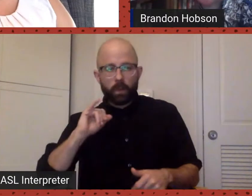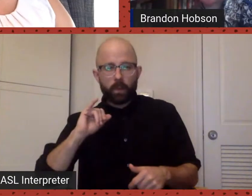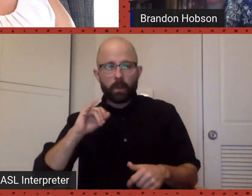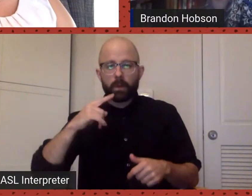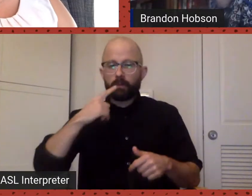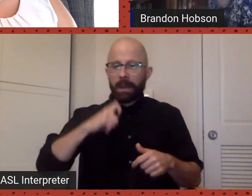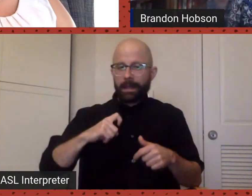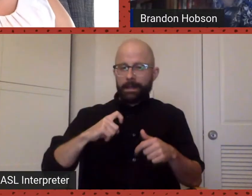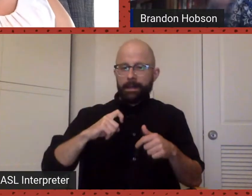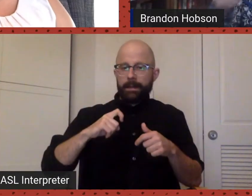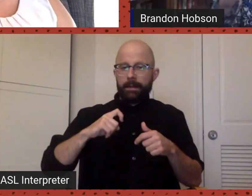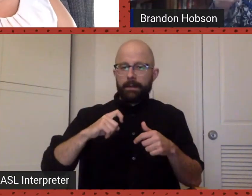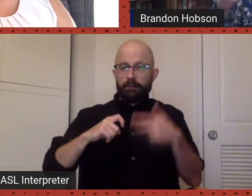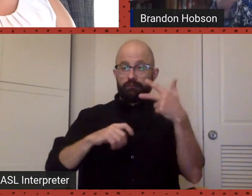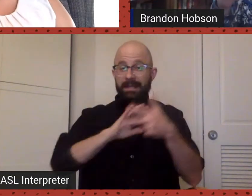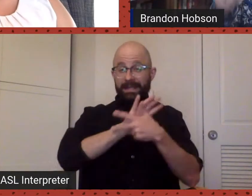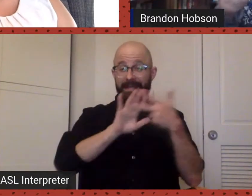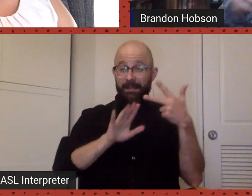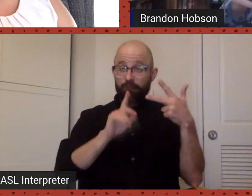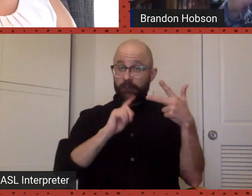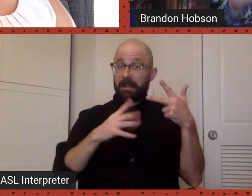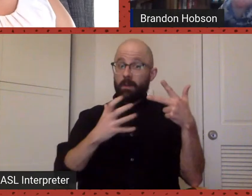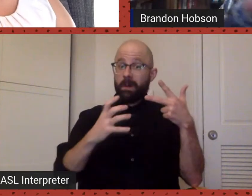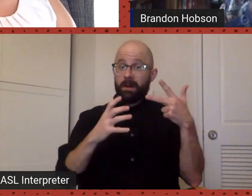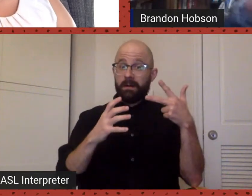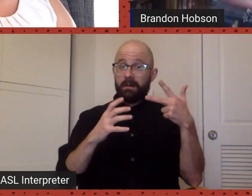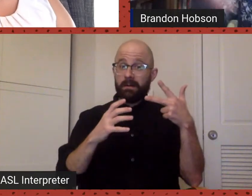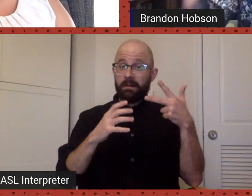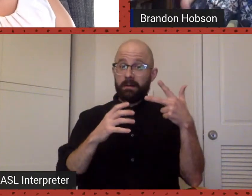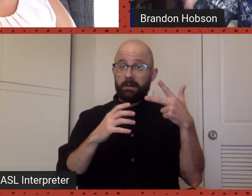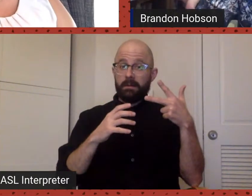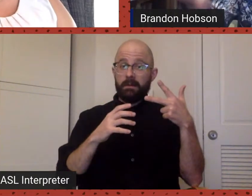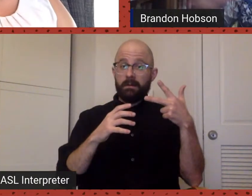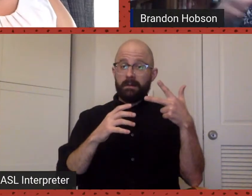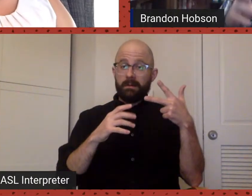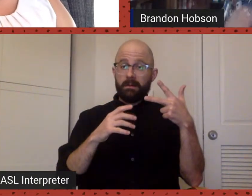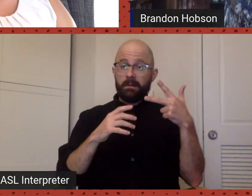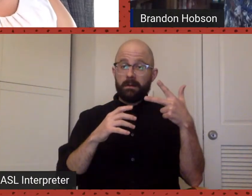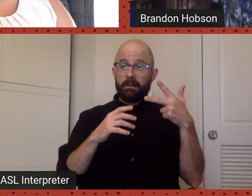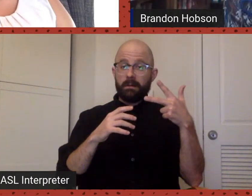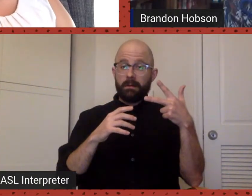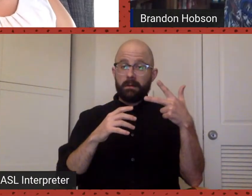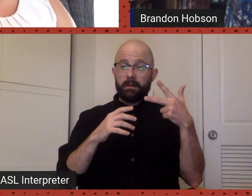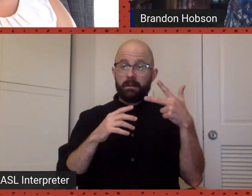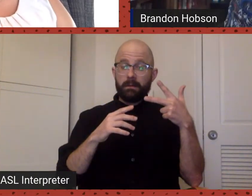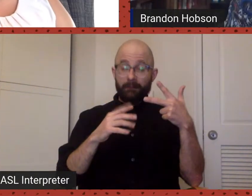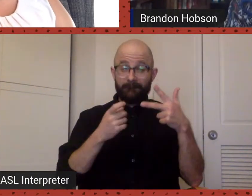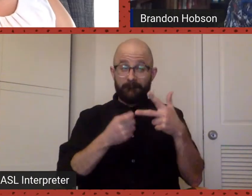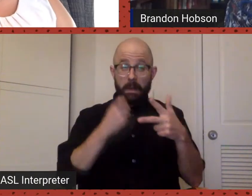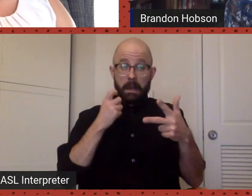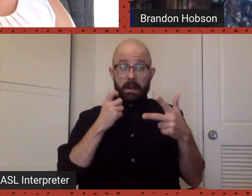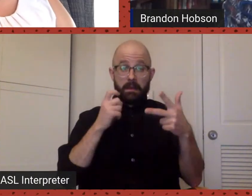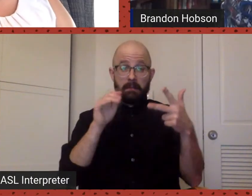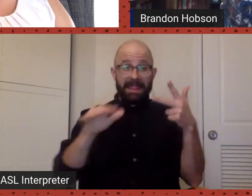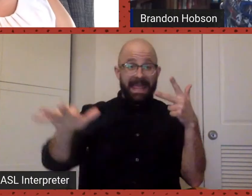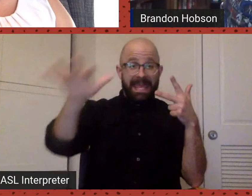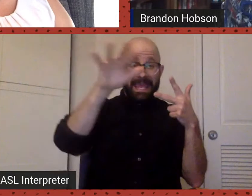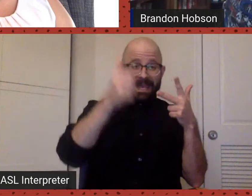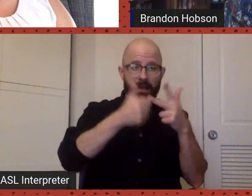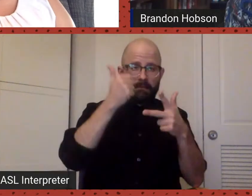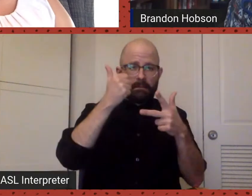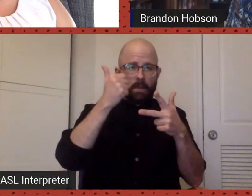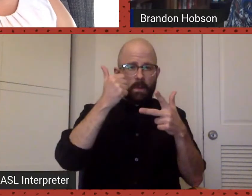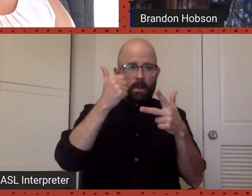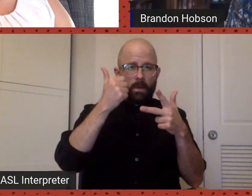red, right? The three that I really wanted to, coming out of a land that is mostly gray,